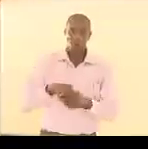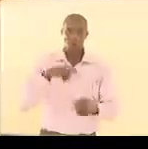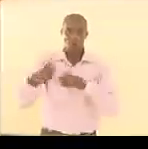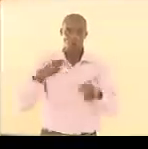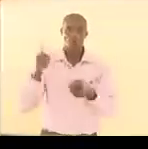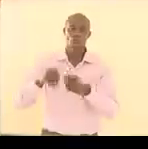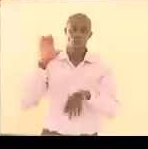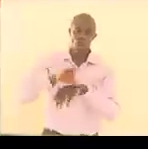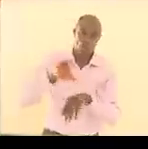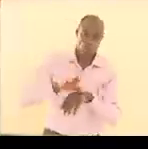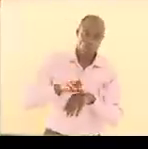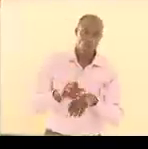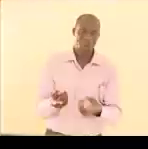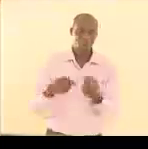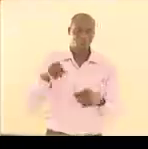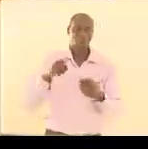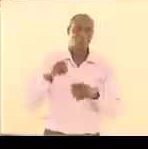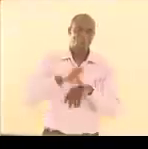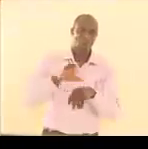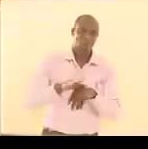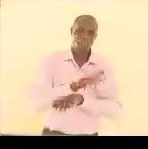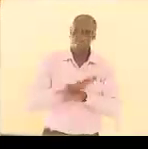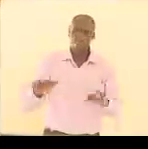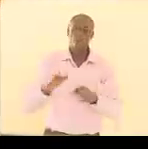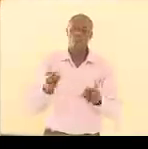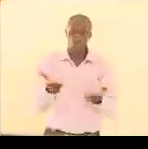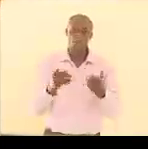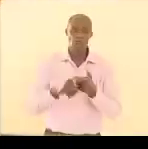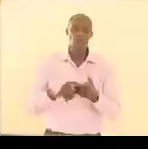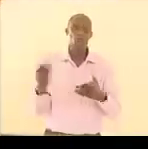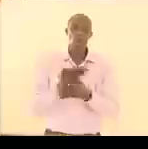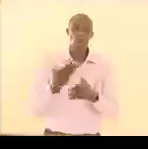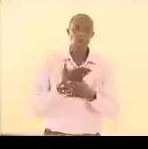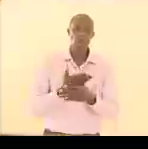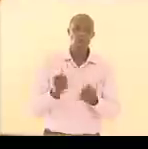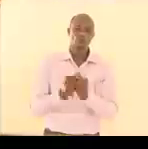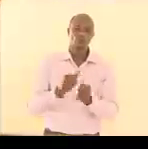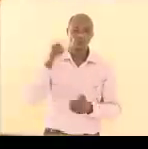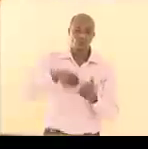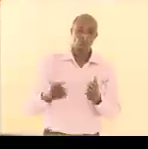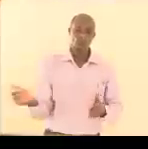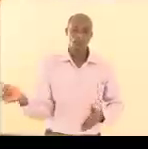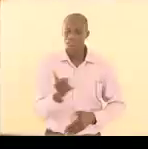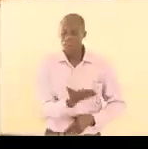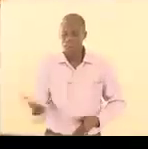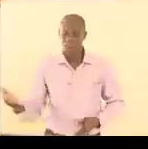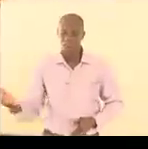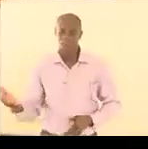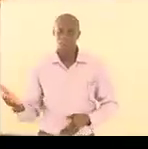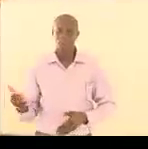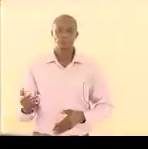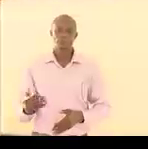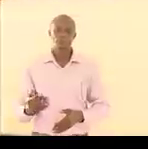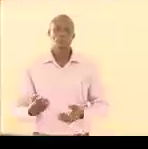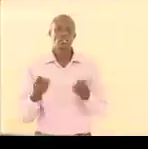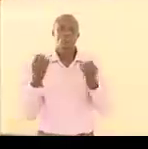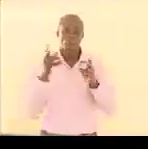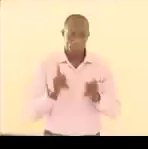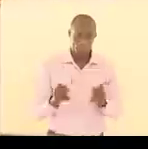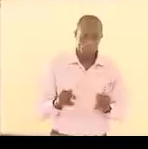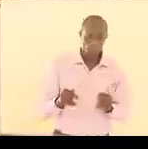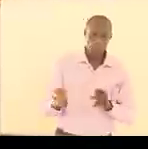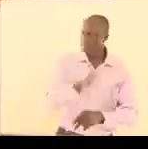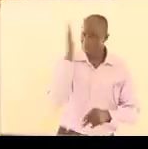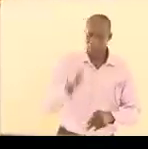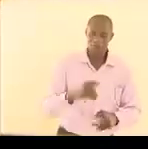in going to church. You only just come to church. I don't want to be bothered with everything they are doing. There are people who, in many churches, who